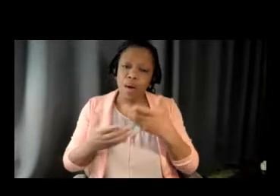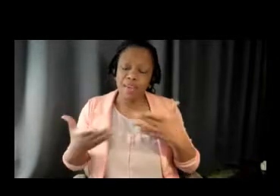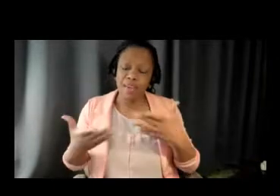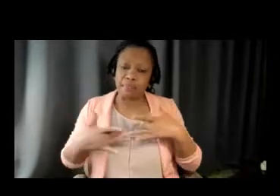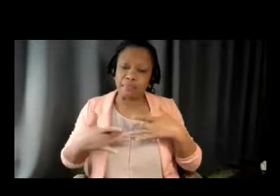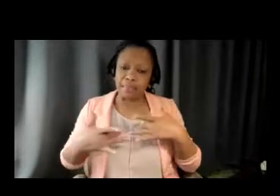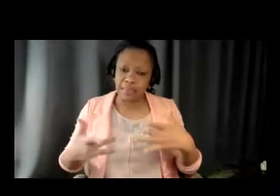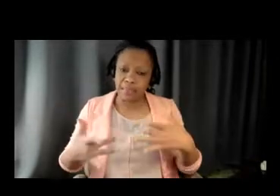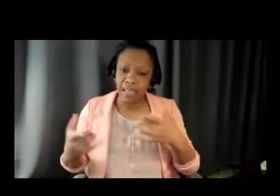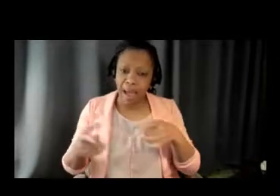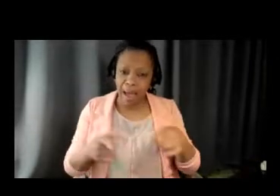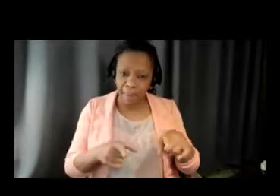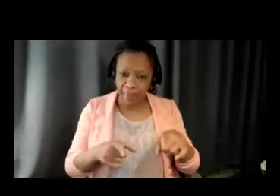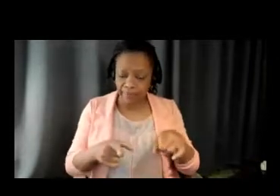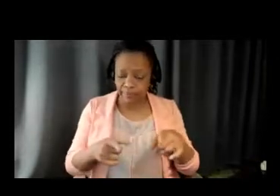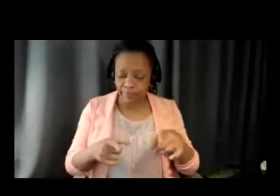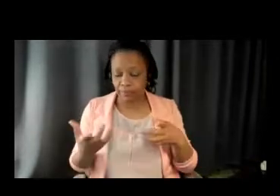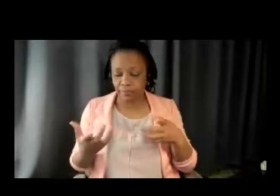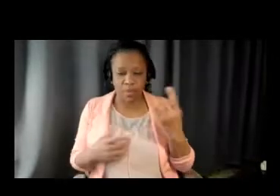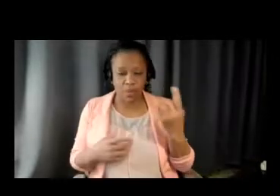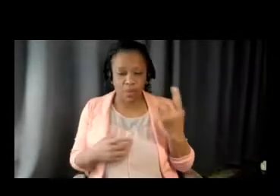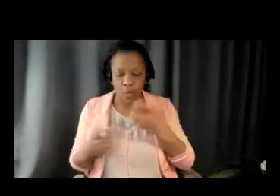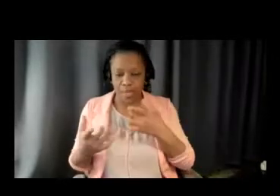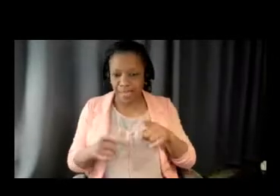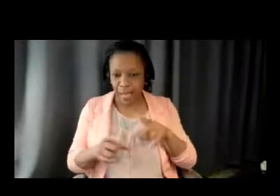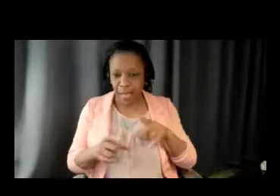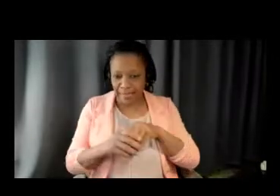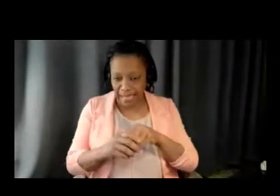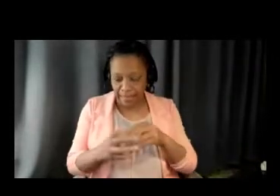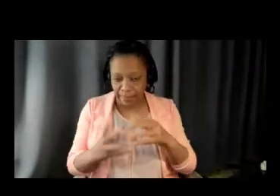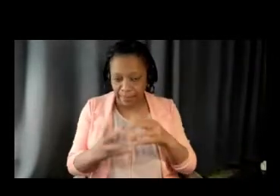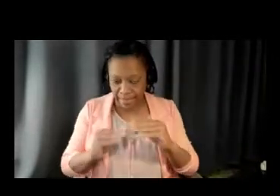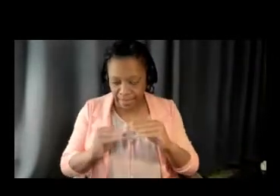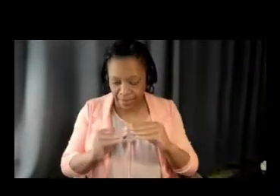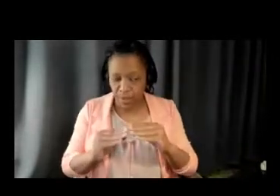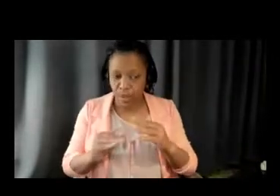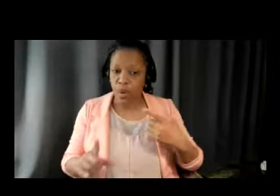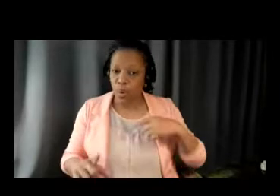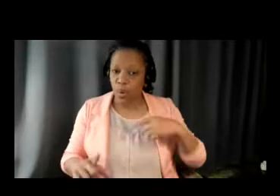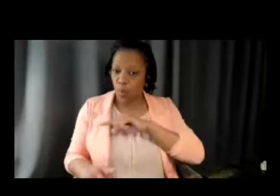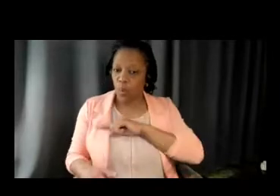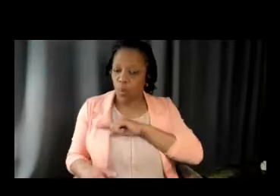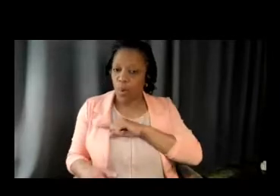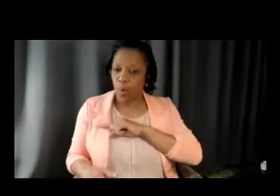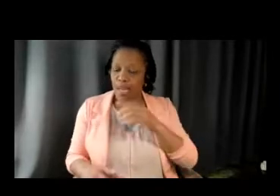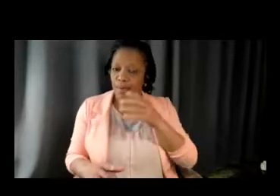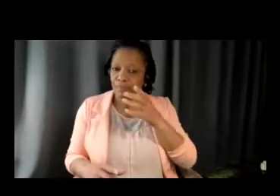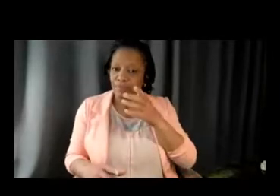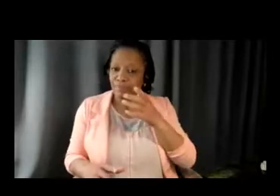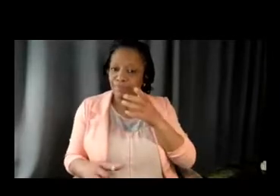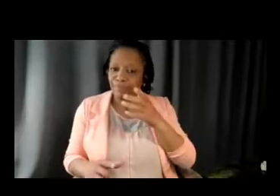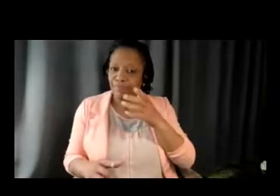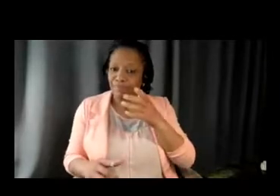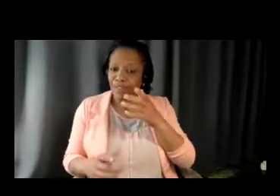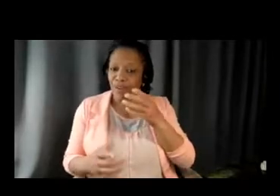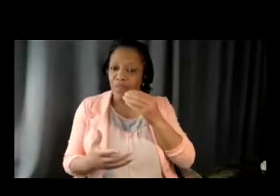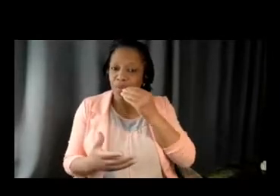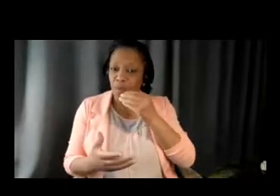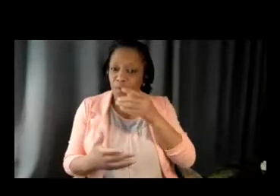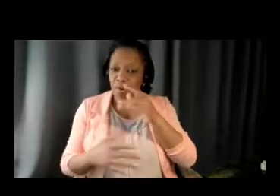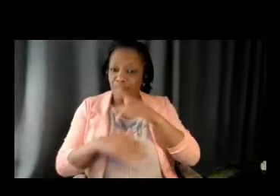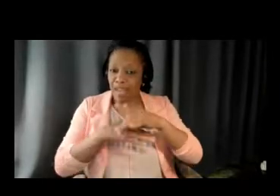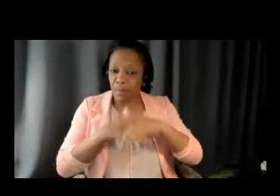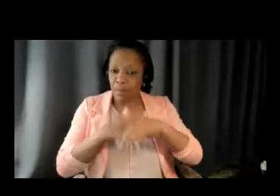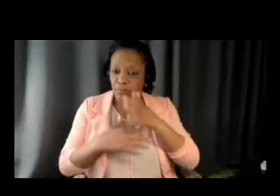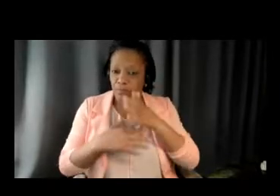evening meetings, a good way to make sure that people will come is that you have food available. But we ended up, because we're meeting on 63rd Street,